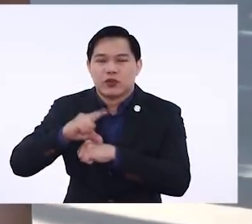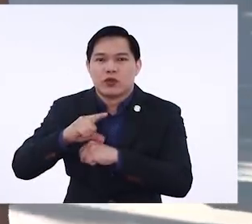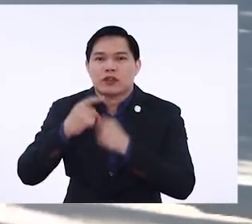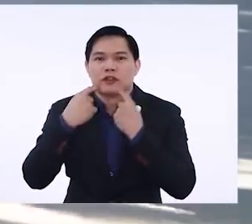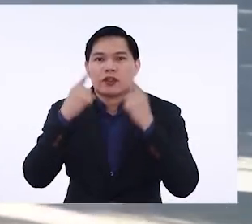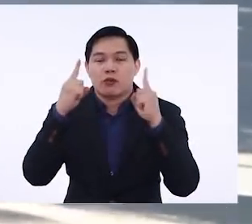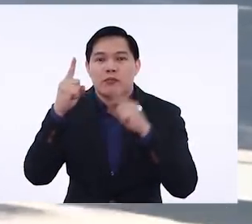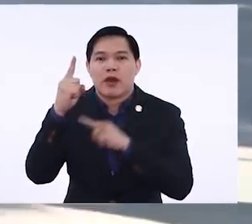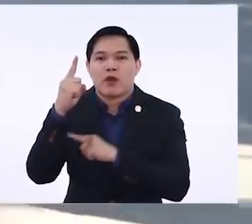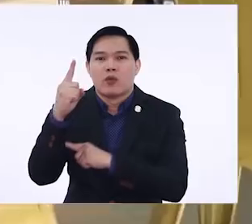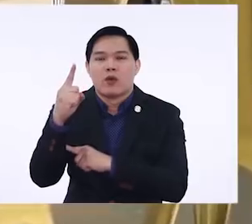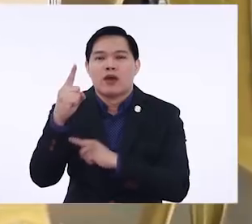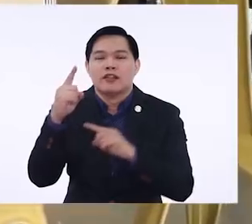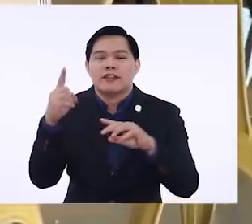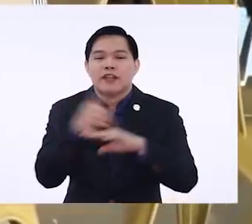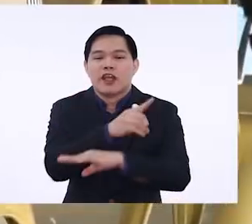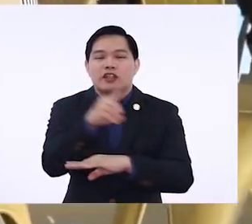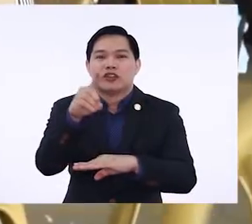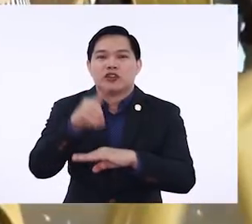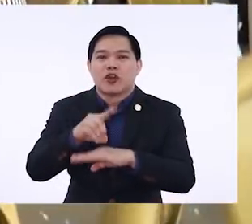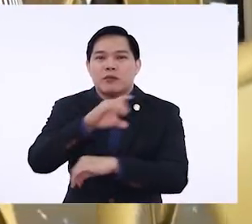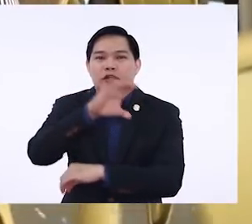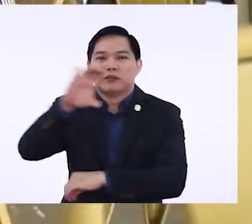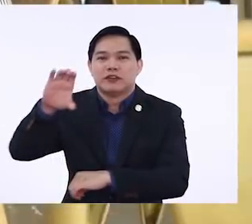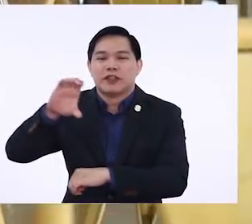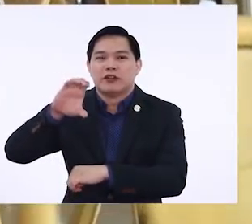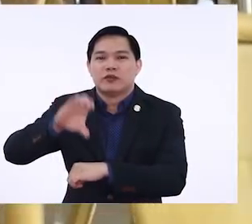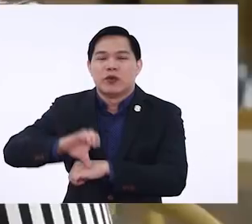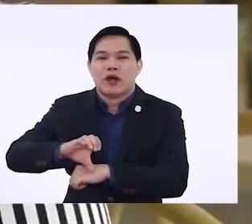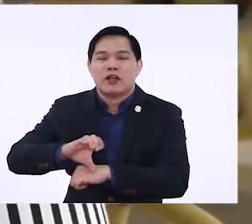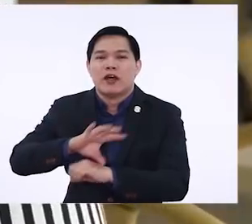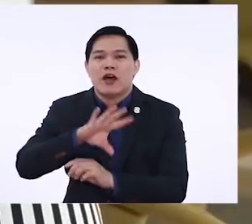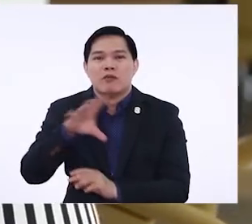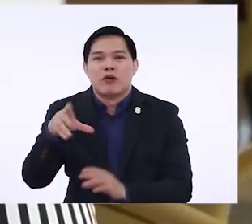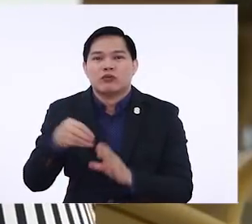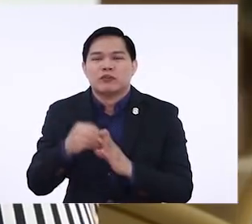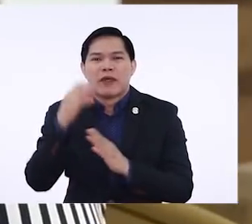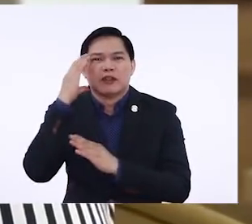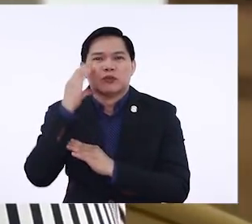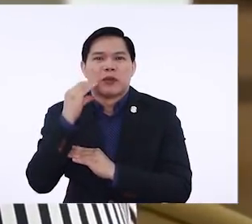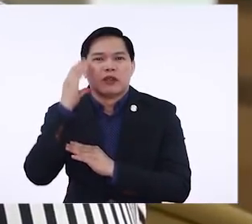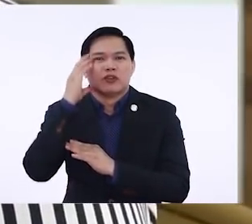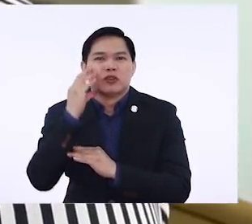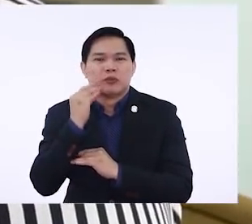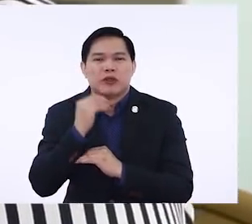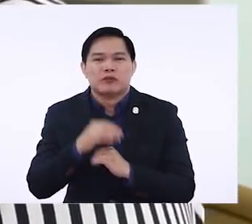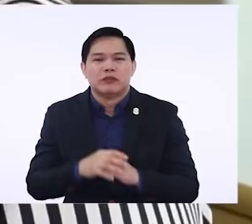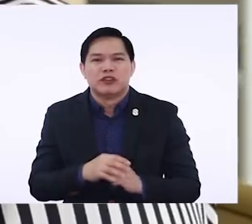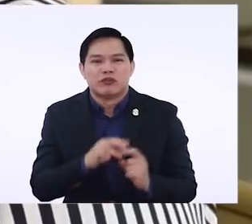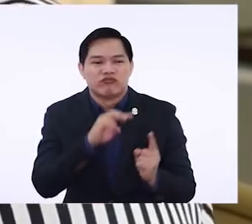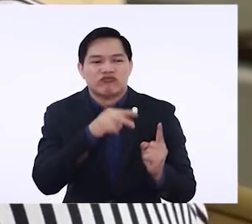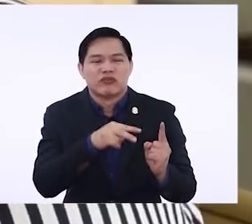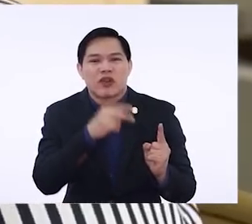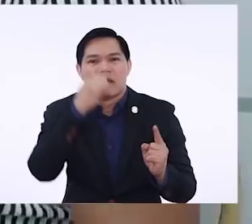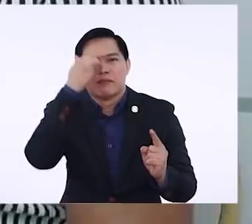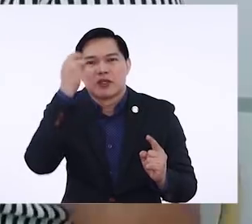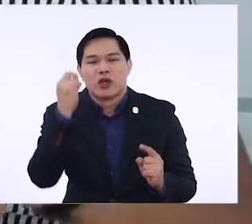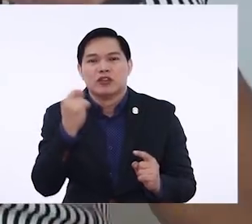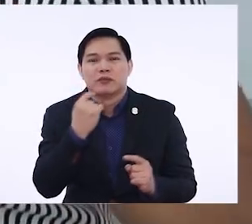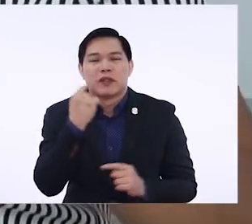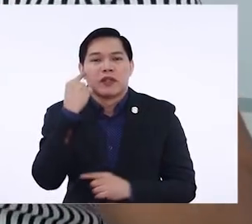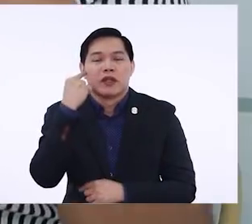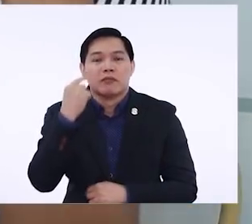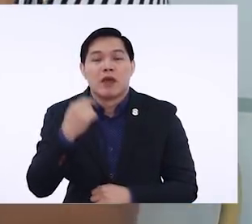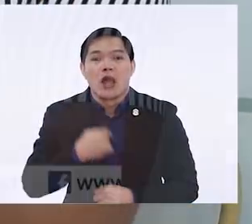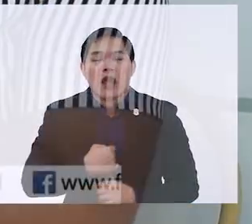Tagumpay Uno, Ecclesiastical District of Central, is among those who have experienced mistreatment because of being deaf.